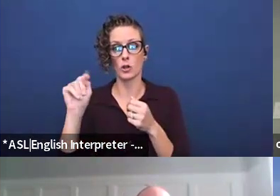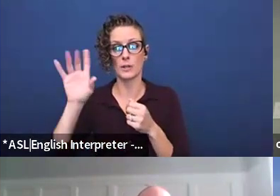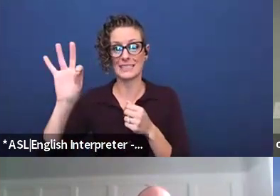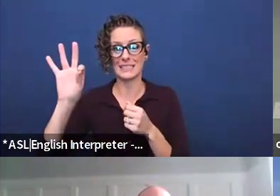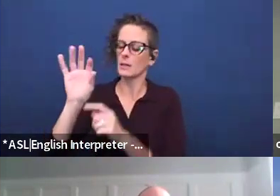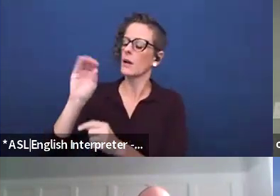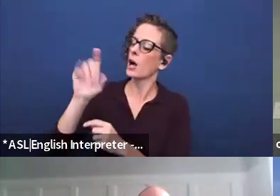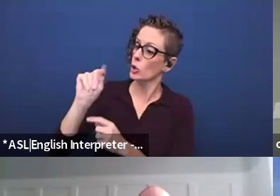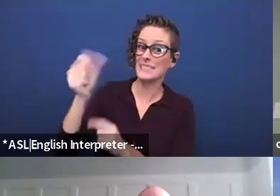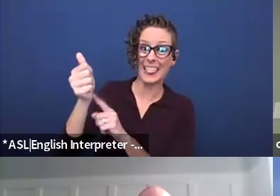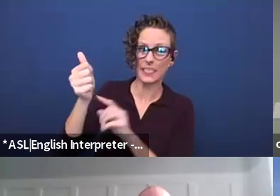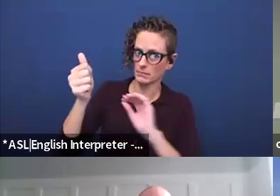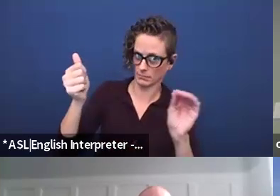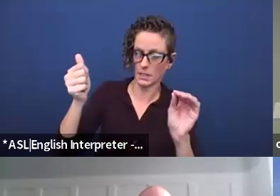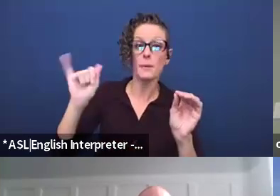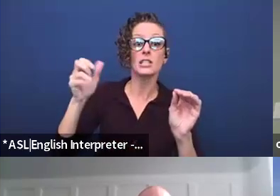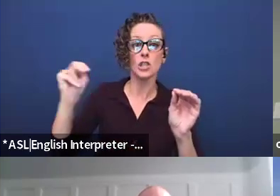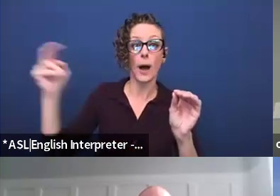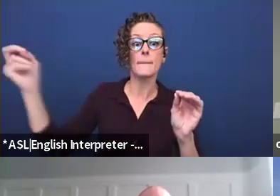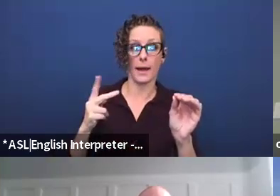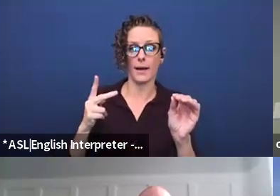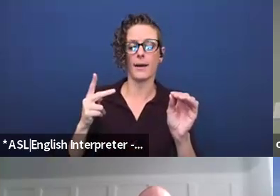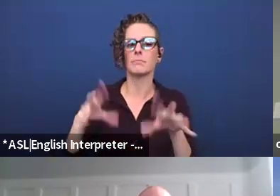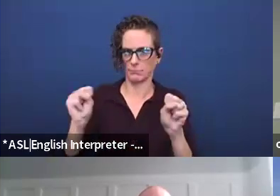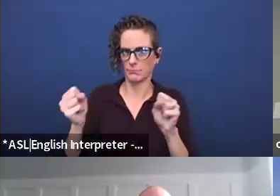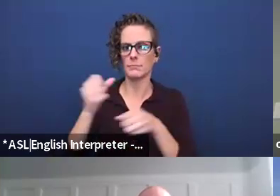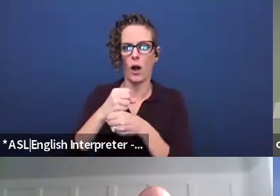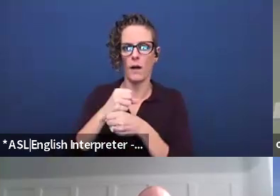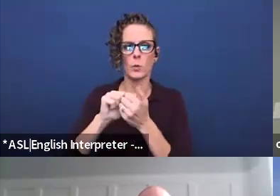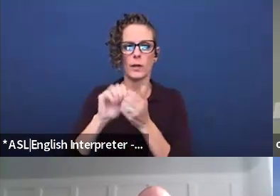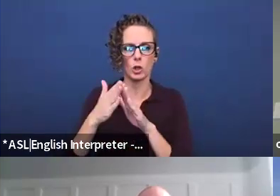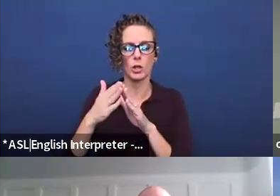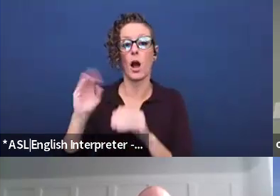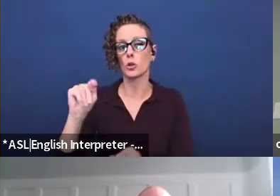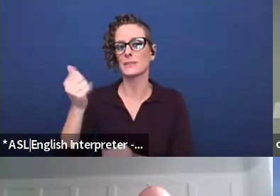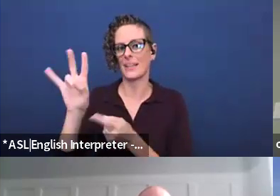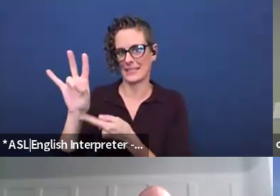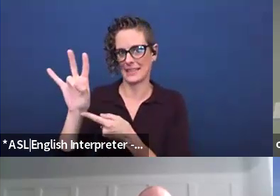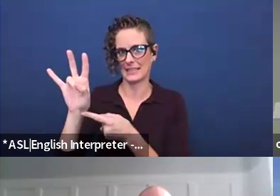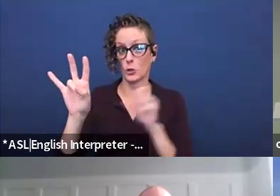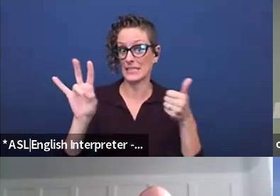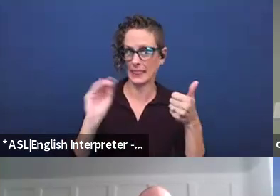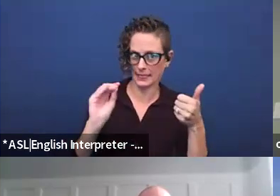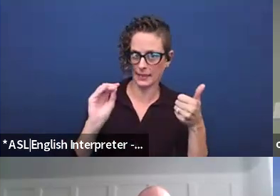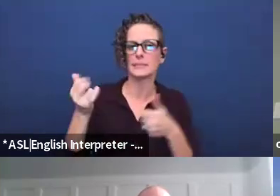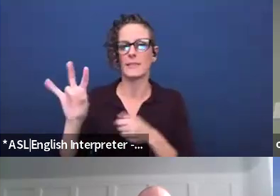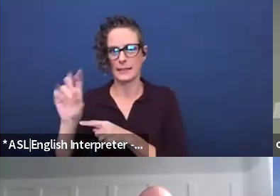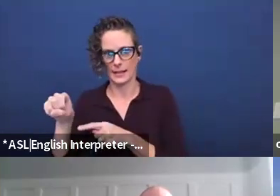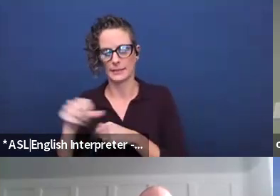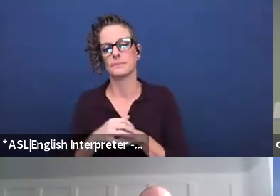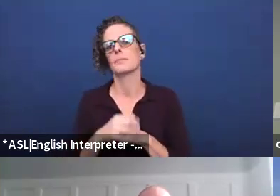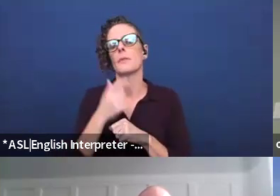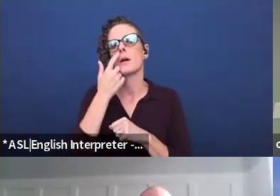be hosting Coffee with Community Services on October 17th. At that meeting, we are going to